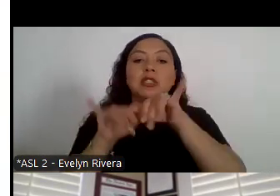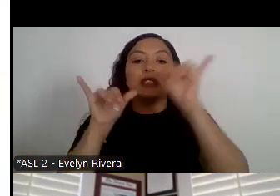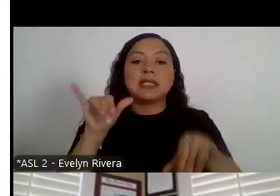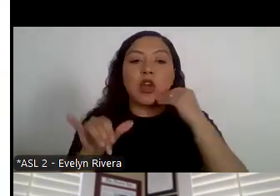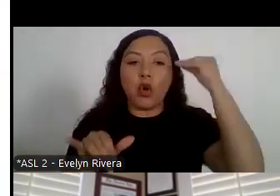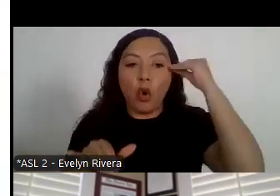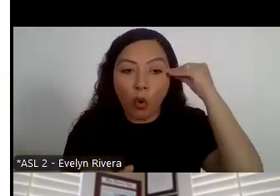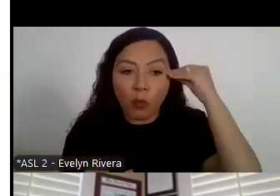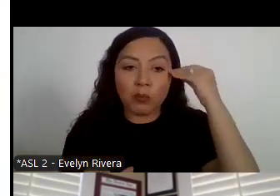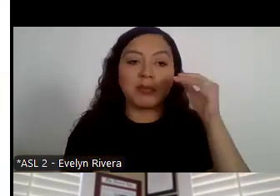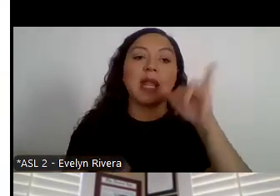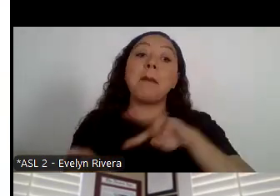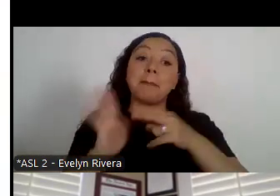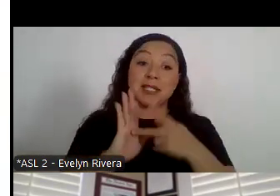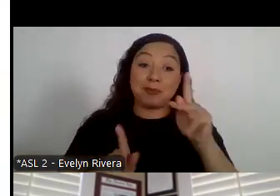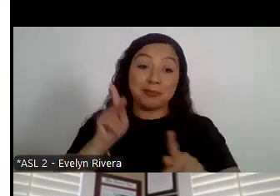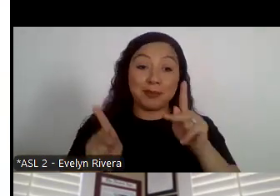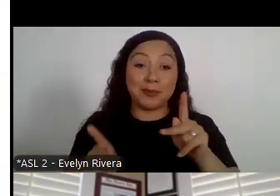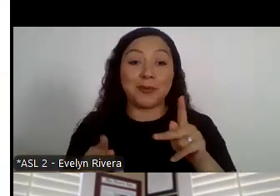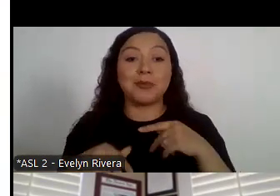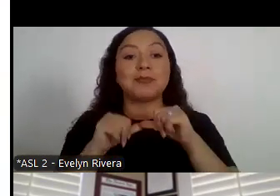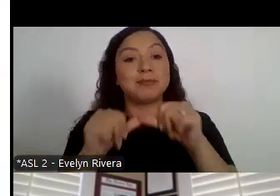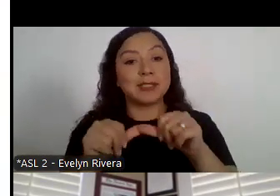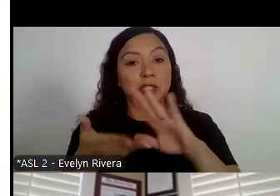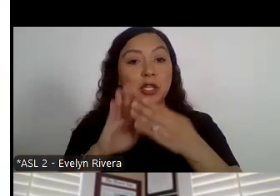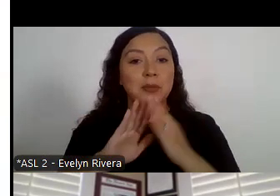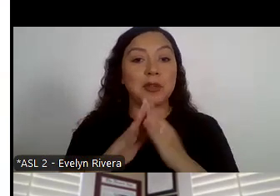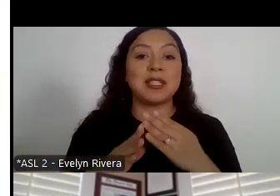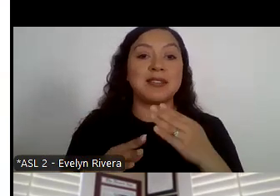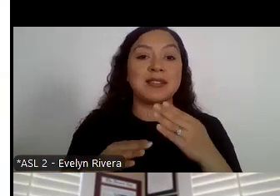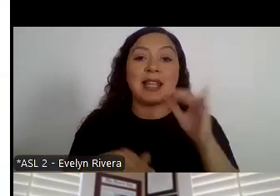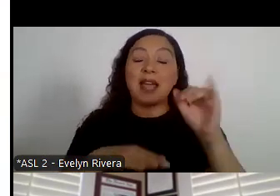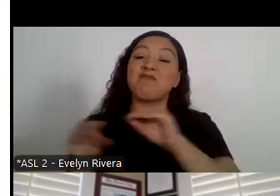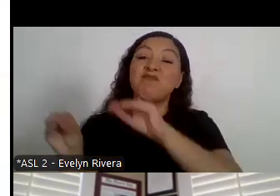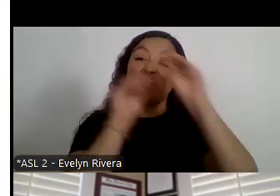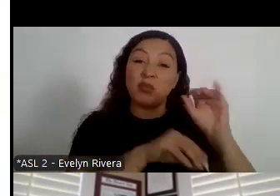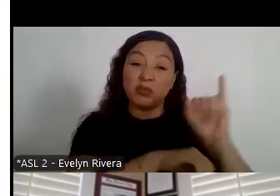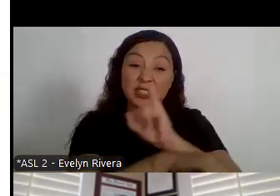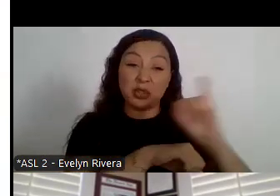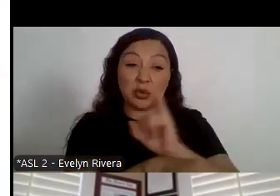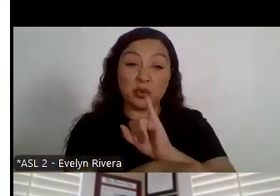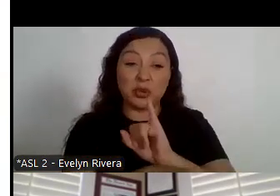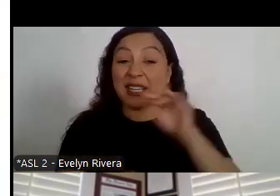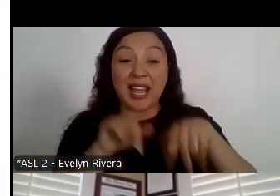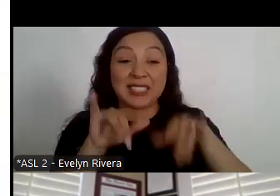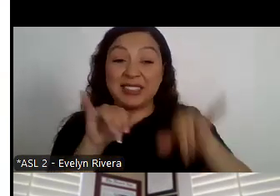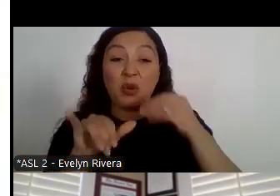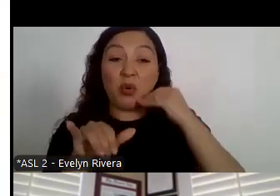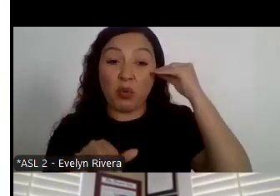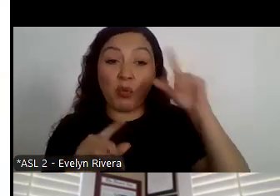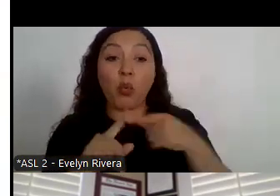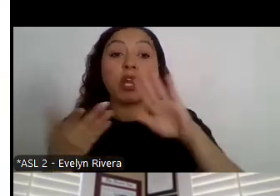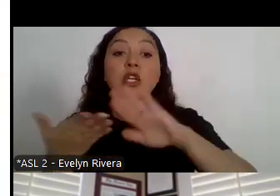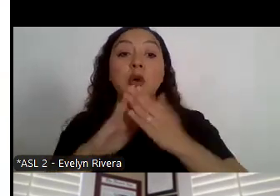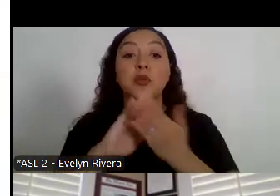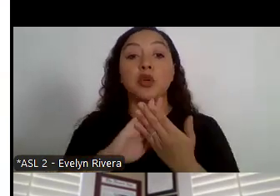in their communities end up institutionalized. When home and community-based services break down, people don't just fall